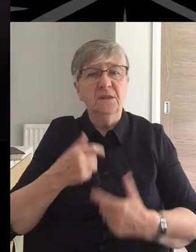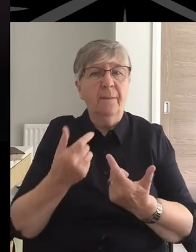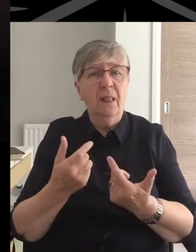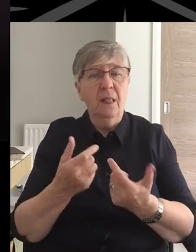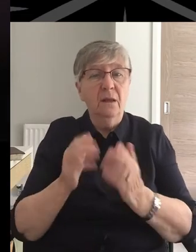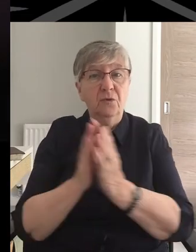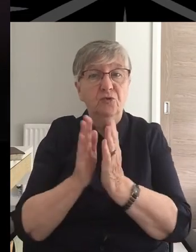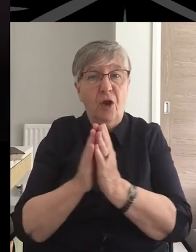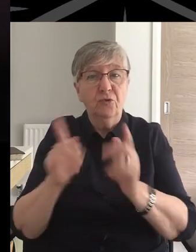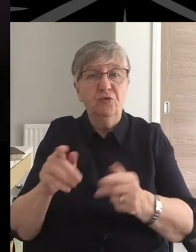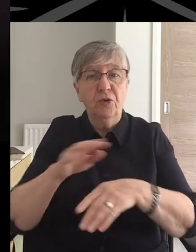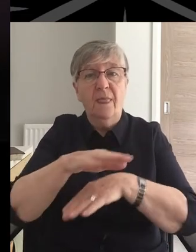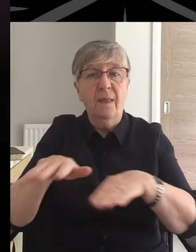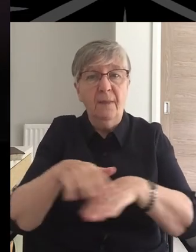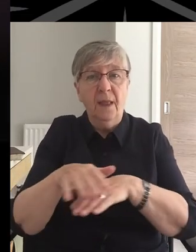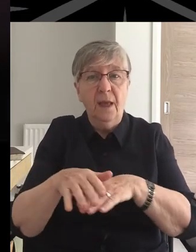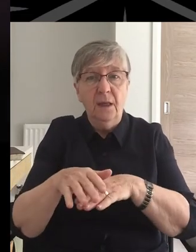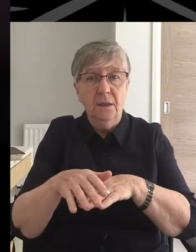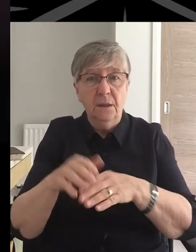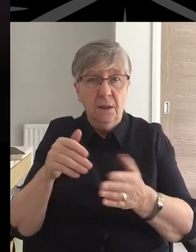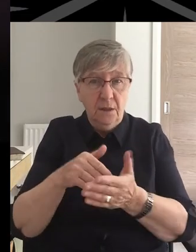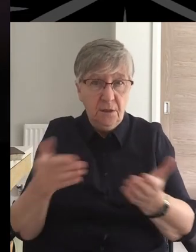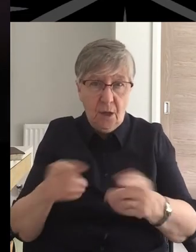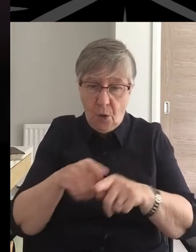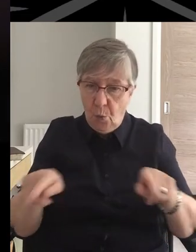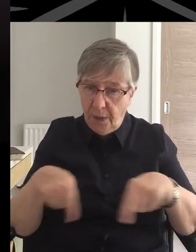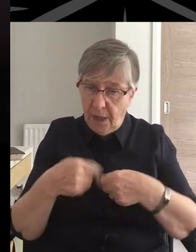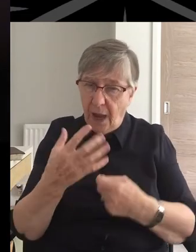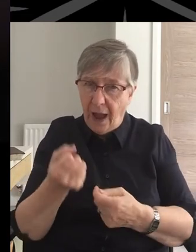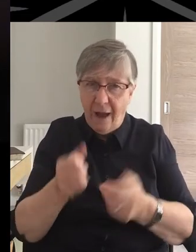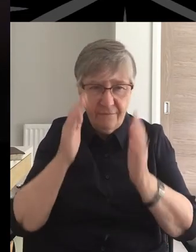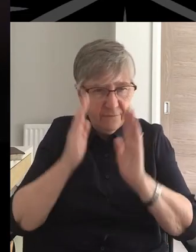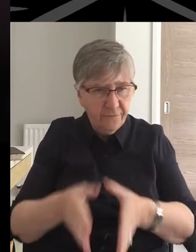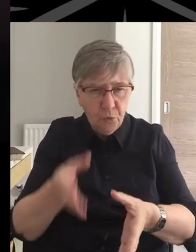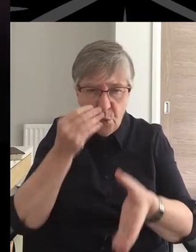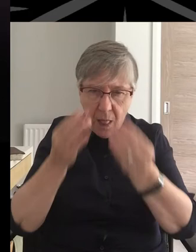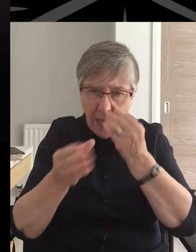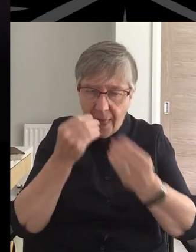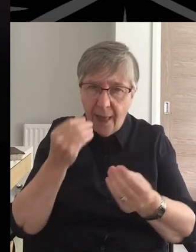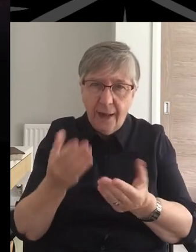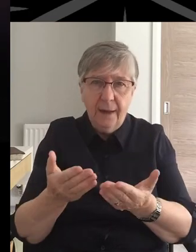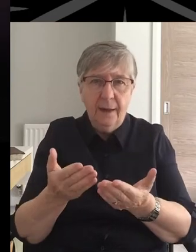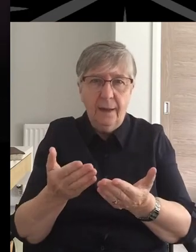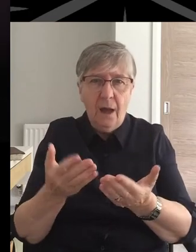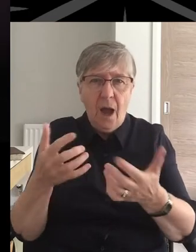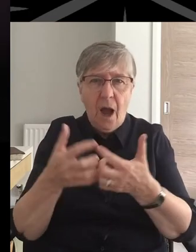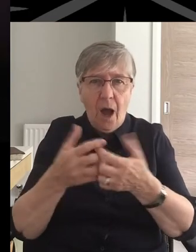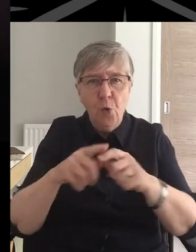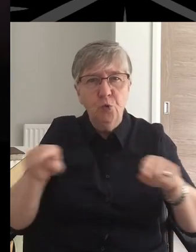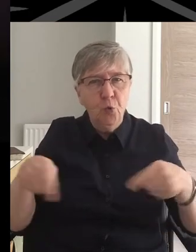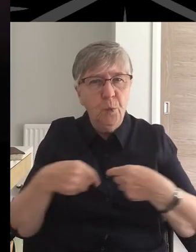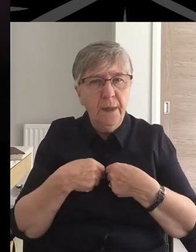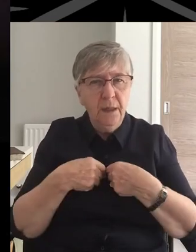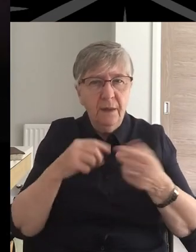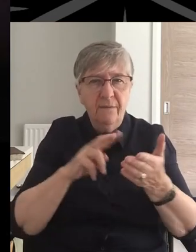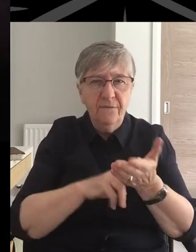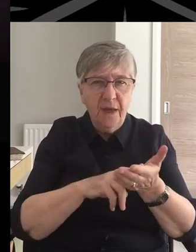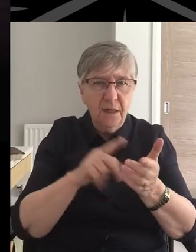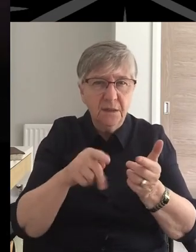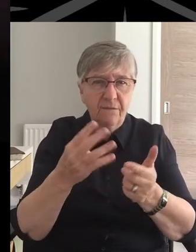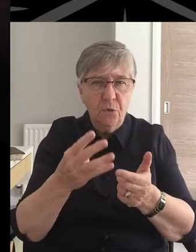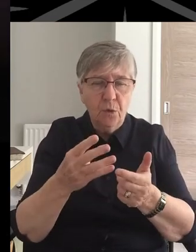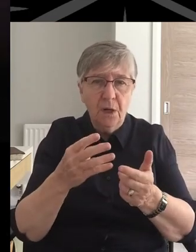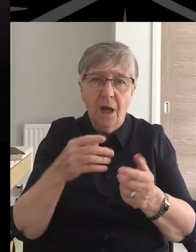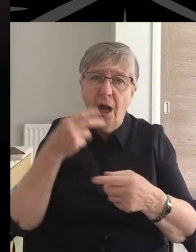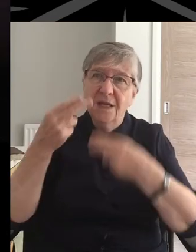nominal church have enormous lessons to learn. How do we, in the words of verse 4 of Psalm 137, sing